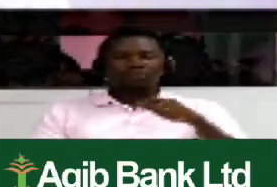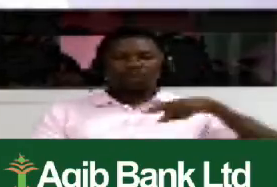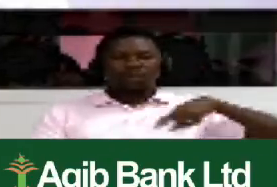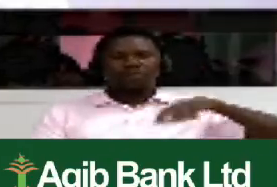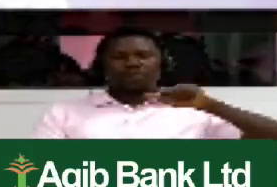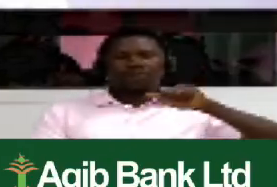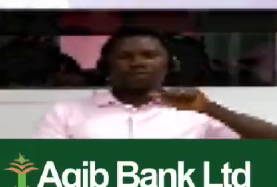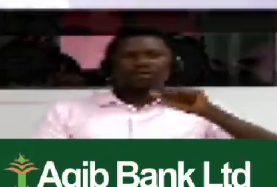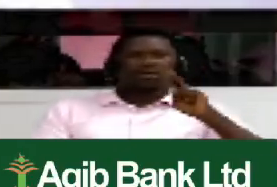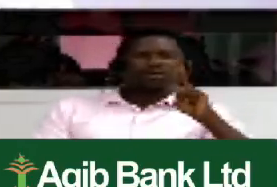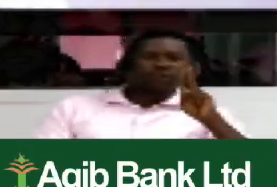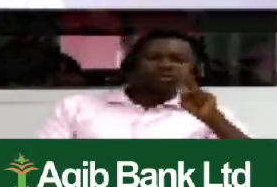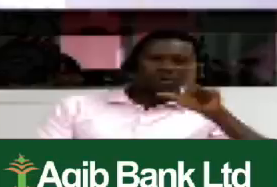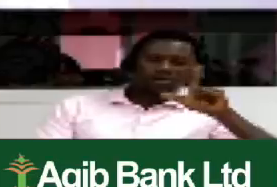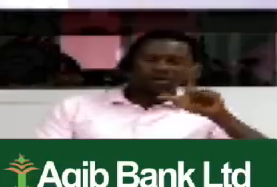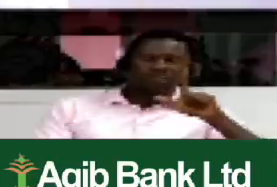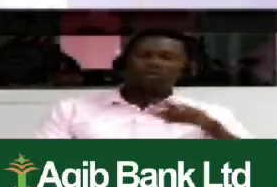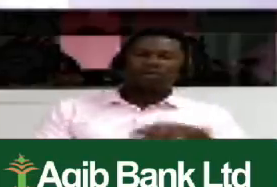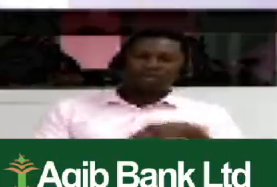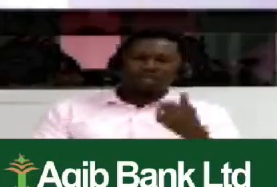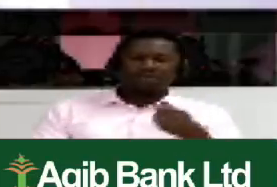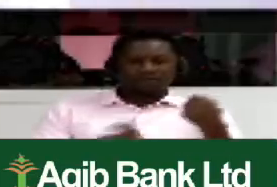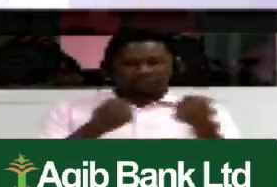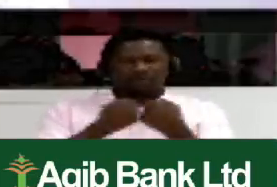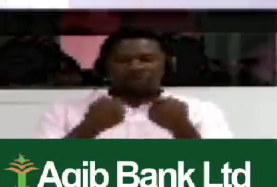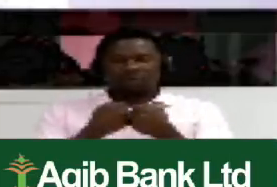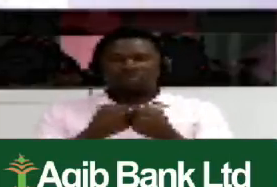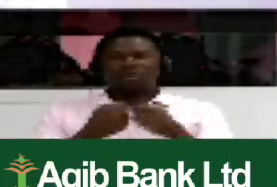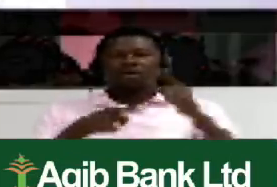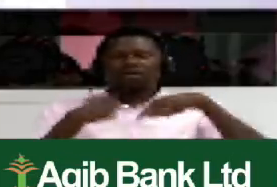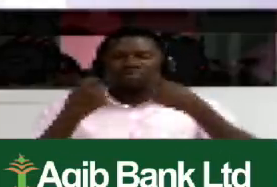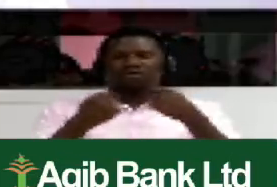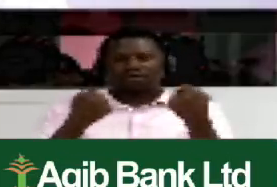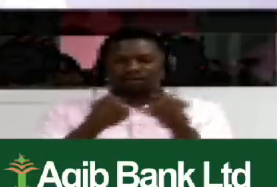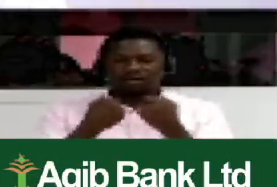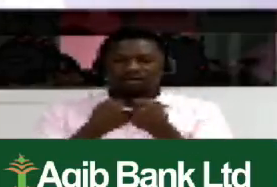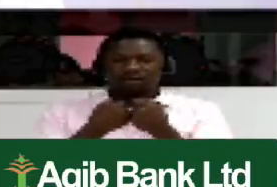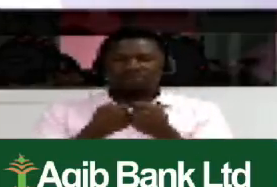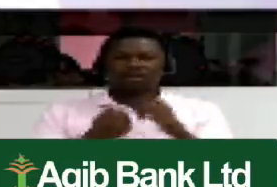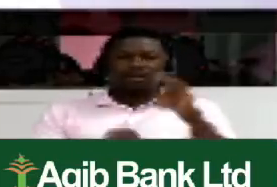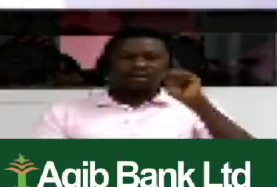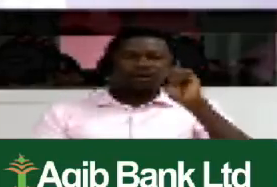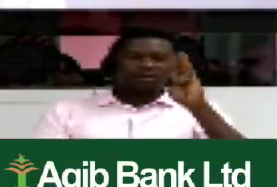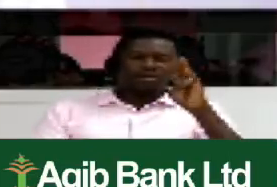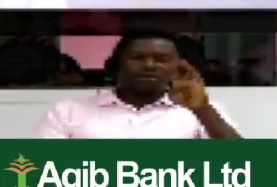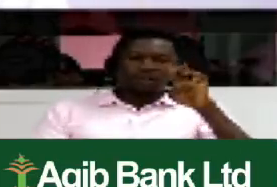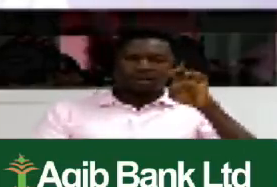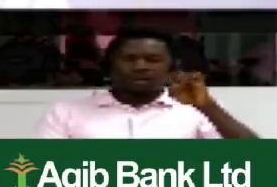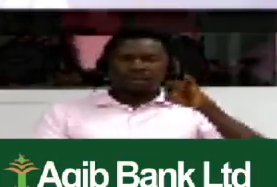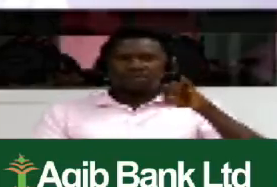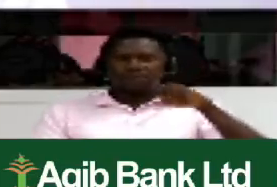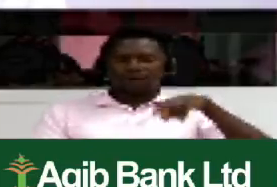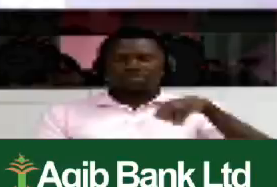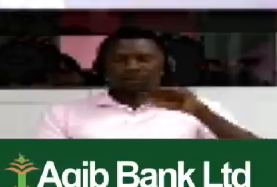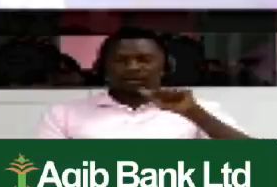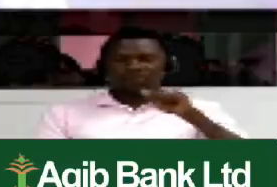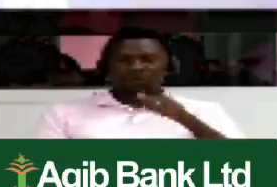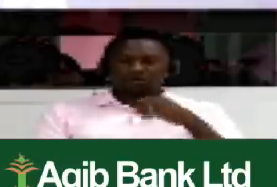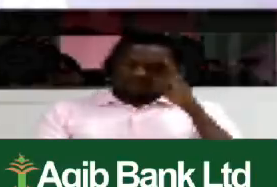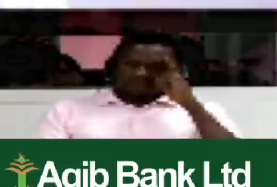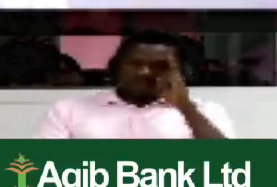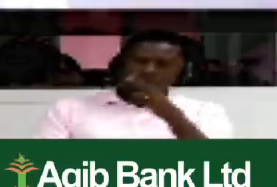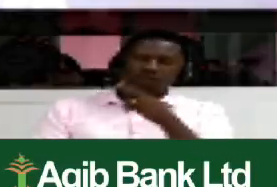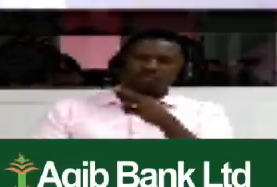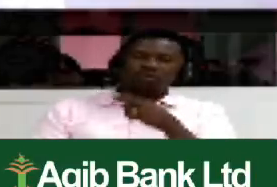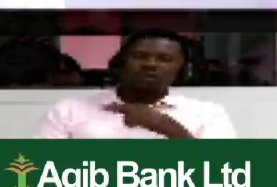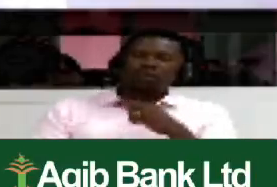Paul. And after the fight, Ibrahim went home, was asked to go home. And when he went